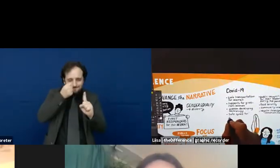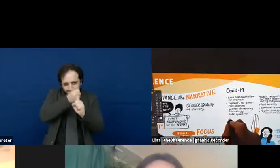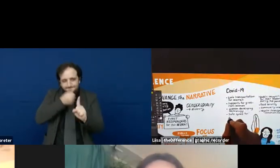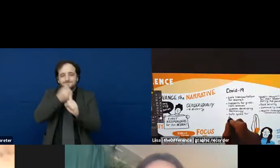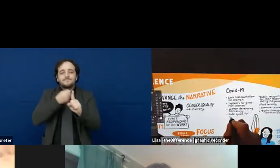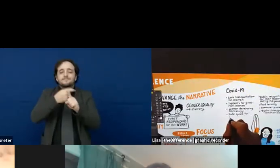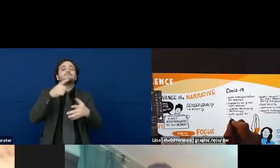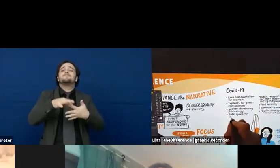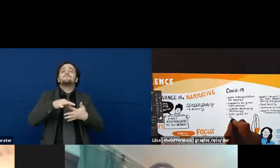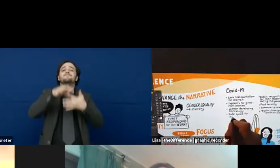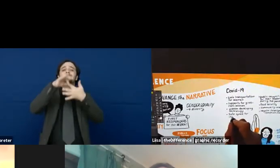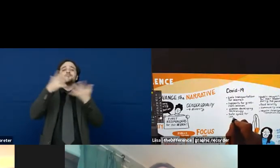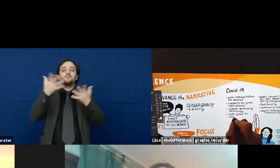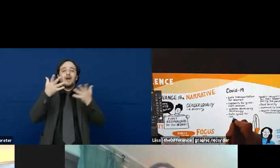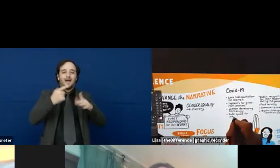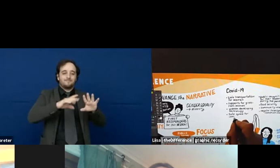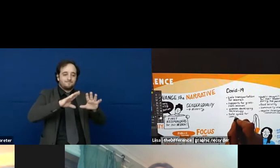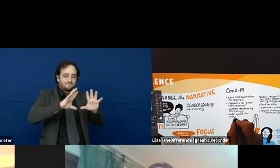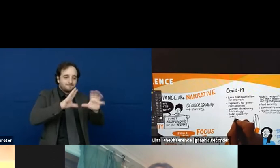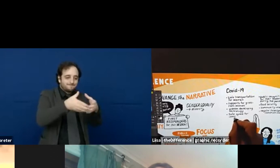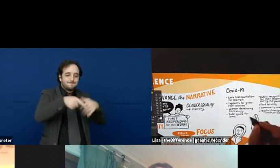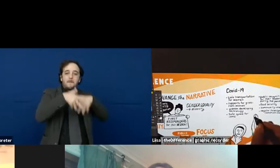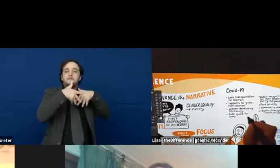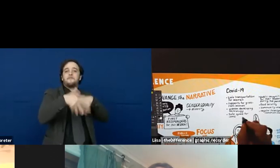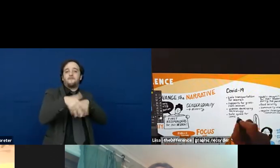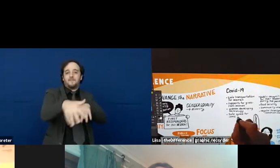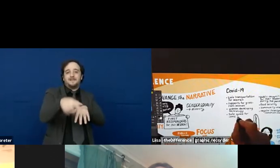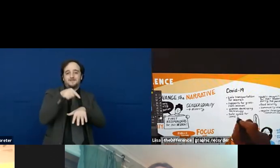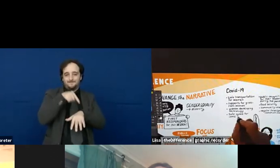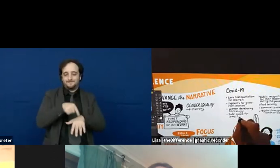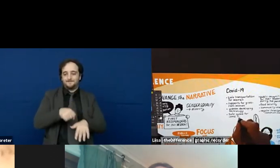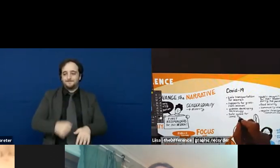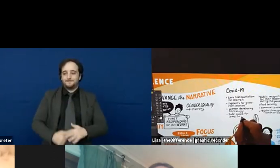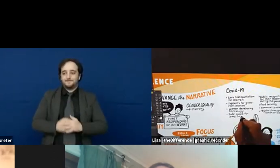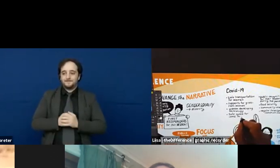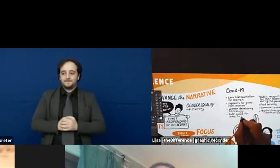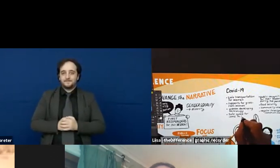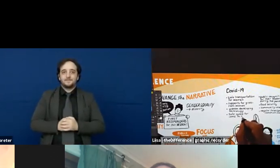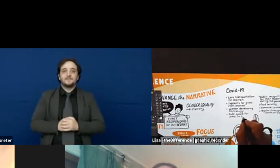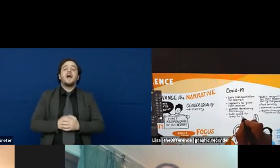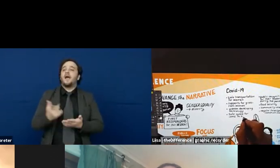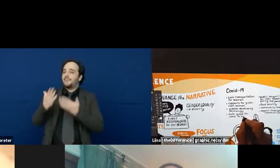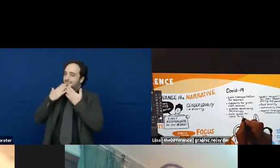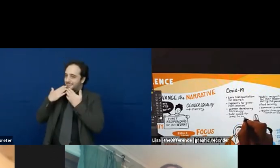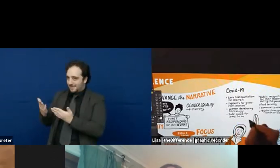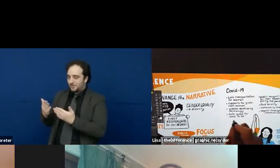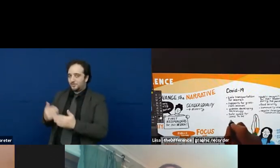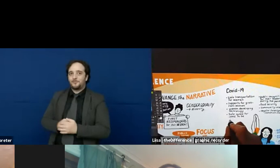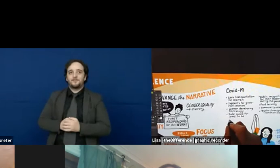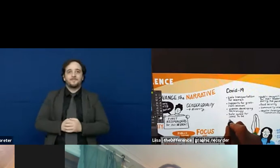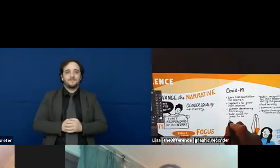Thank you so much, Mrs. Finikin, and especially for emphasizing the fact how we need to have to